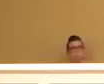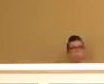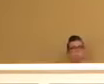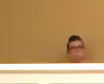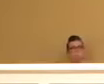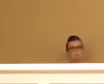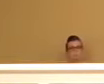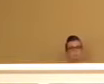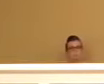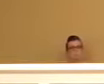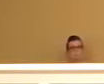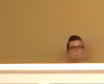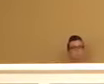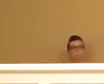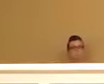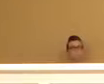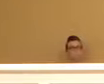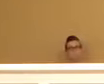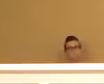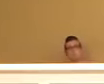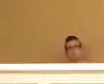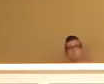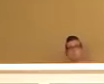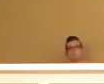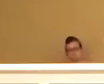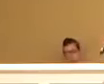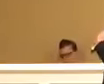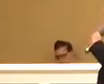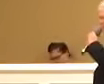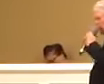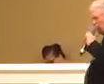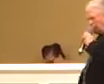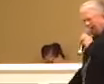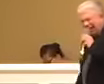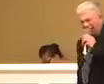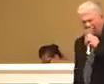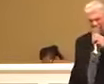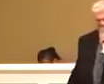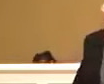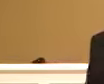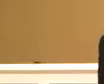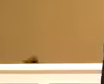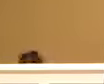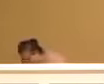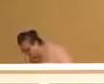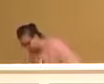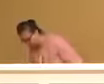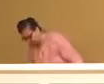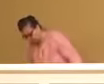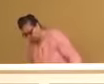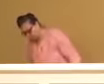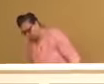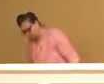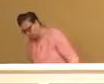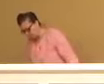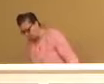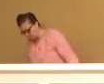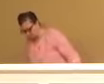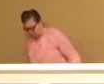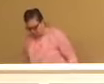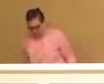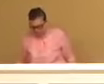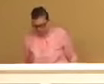and instruction and understanding. Can we just stand right now? God, we thank you for your word in that moment. Come on, let's just thank you right now. God,